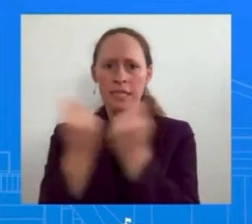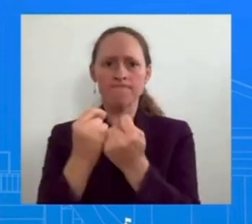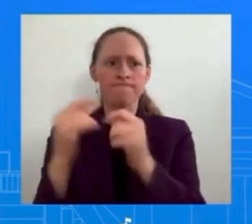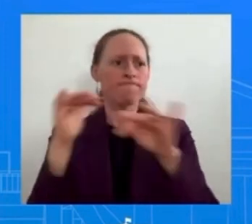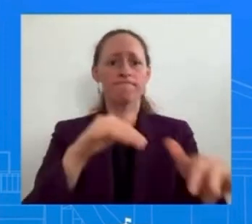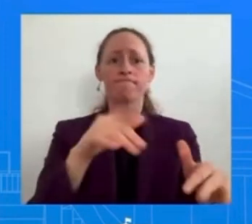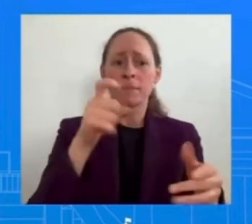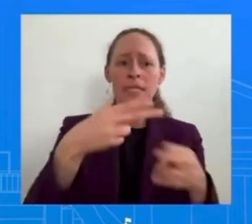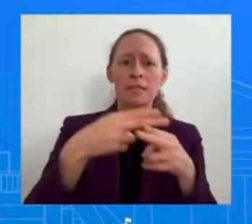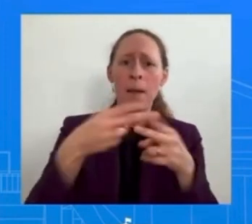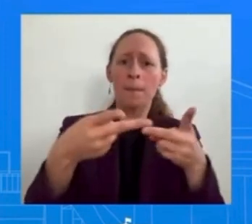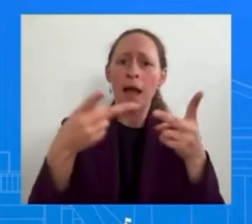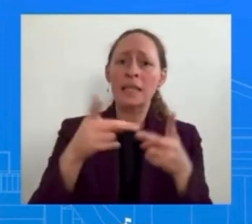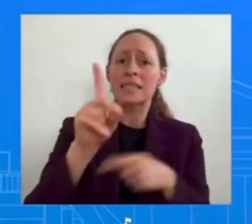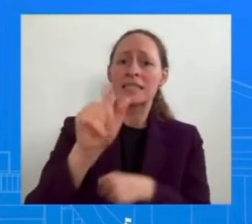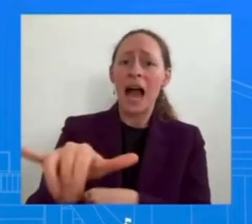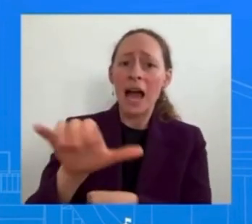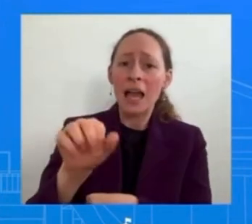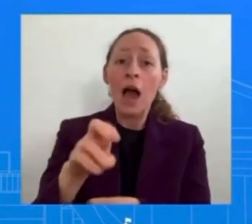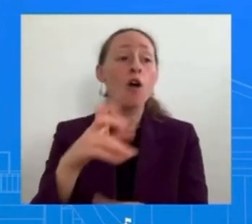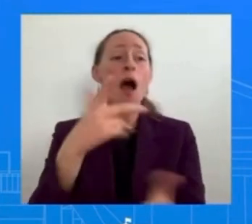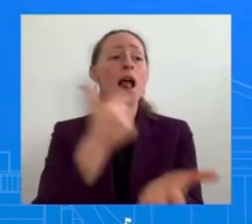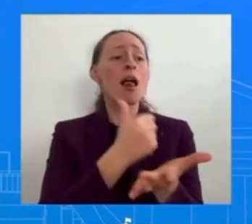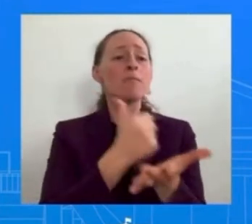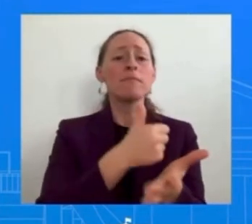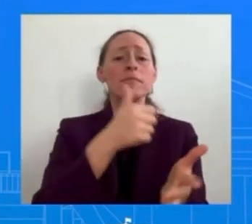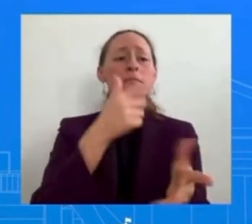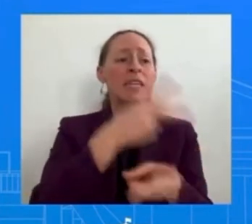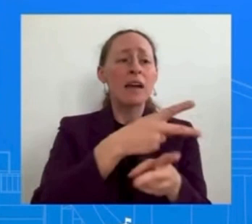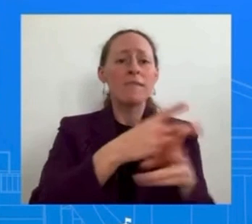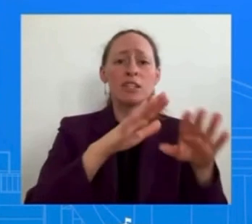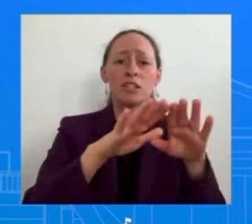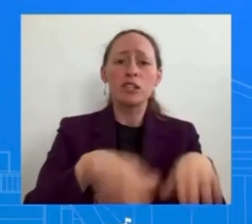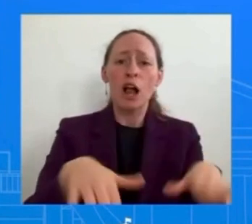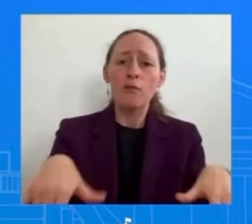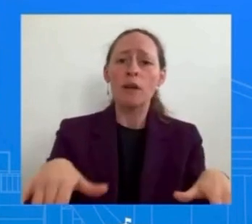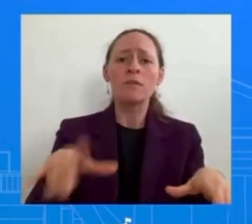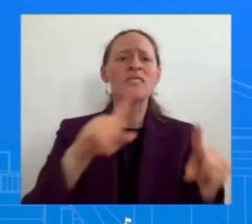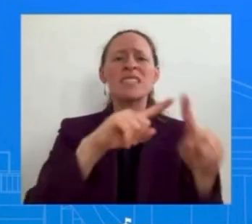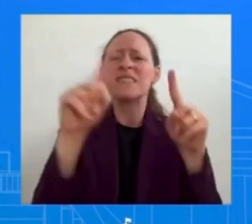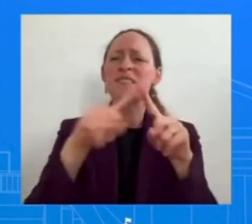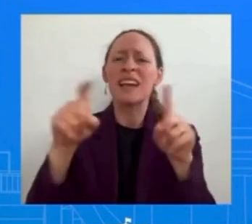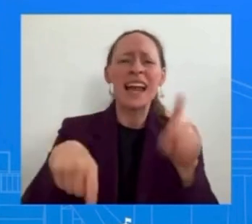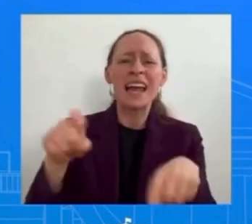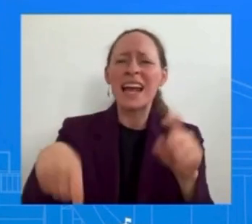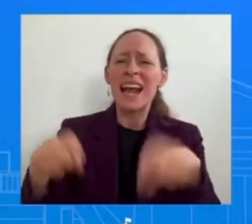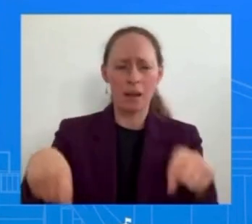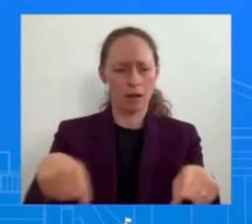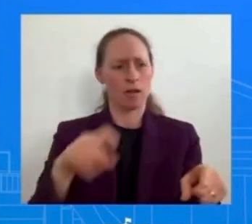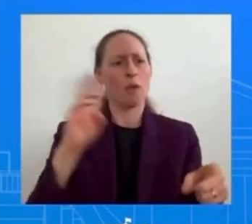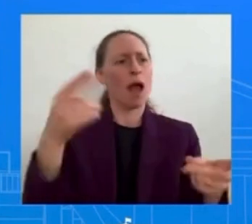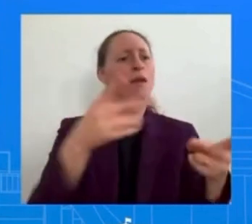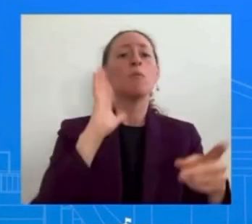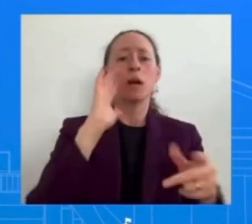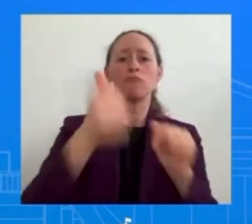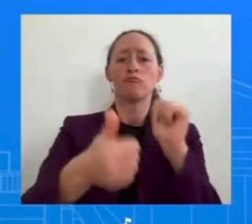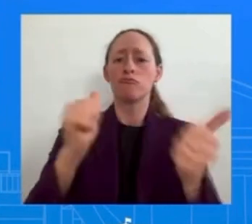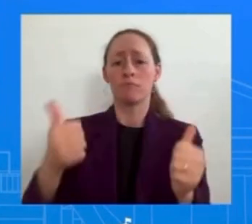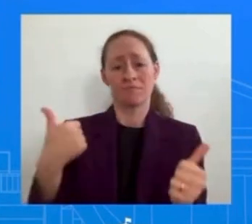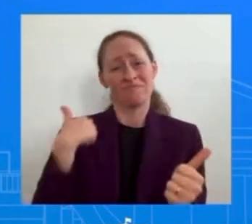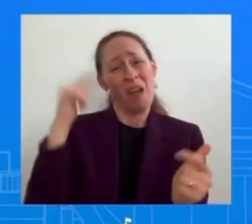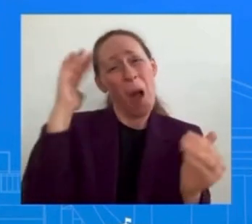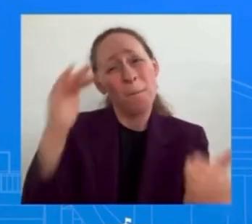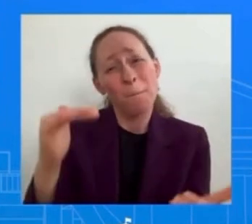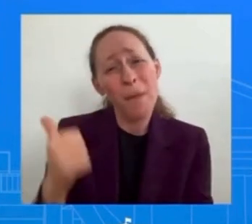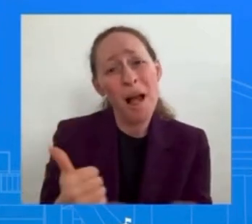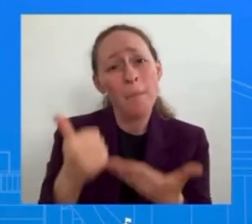And I am certain that this will bring ease and comfort to the parents that are still coping with the gravity of the situation with such devastating loss